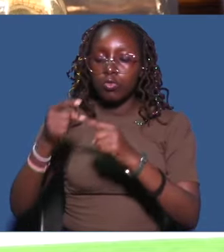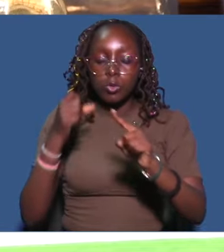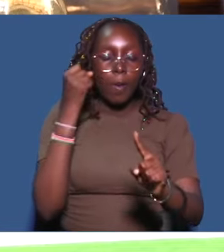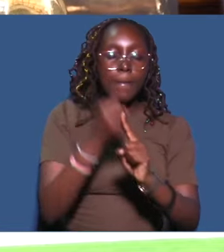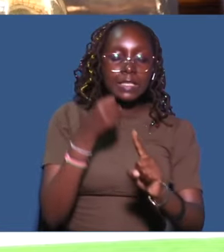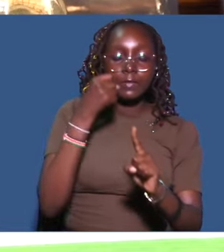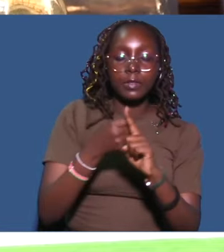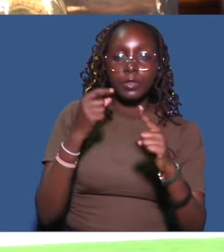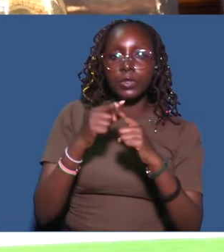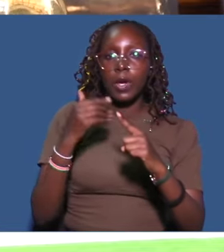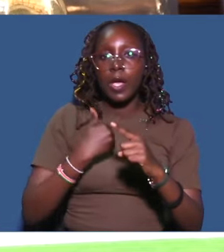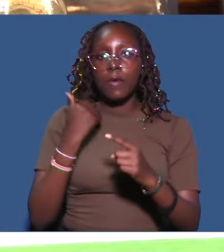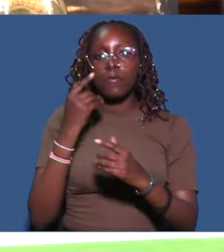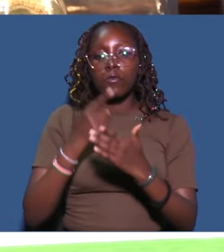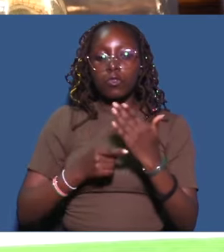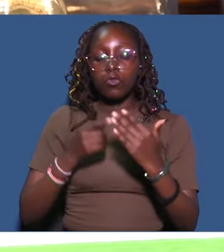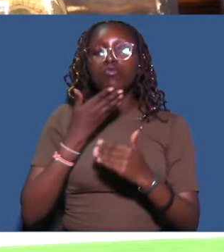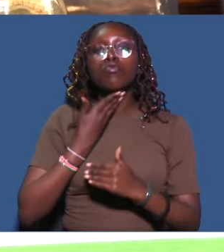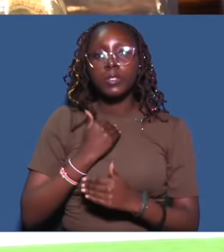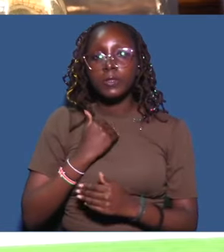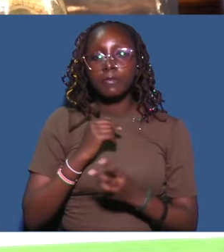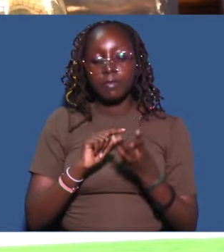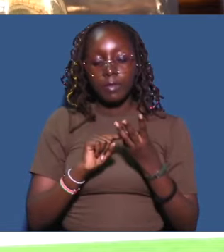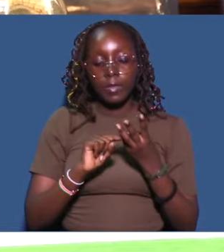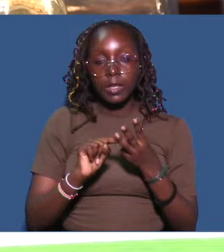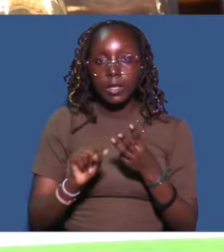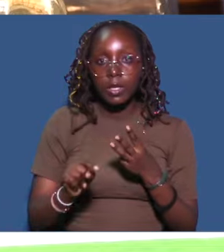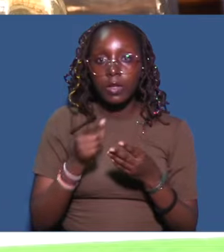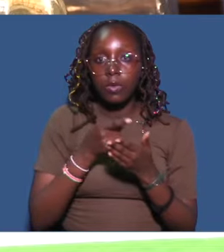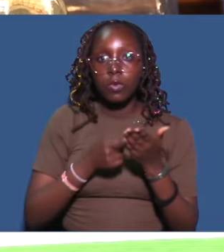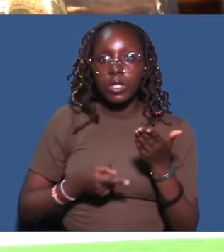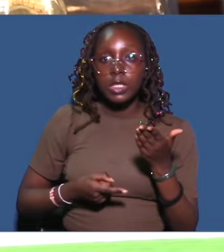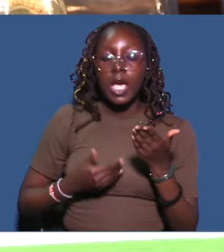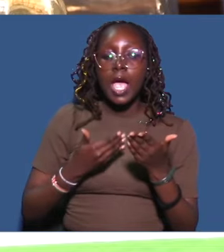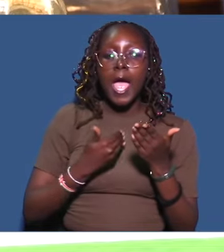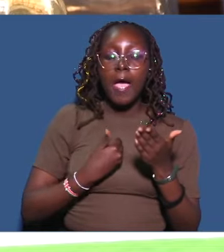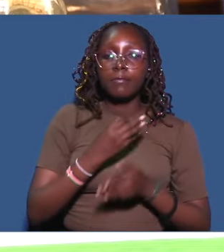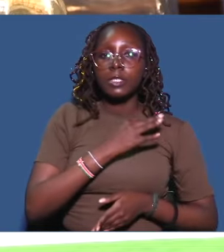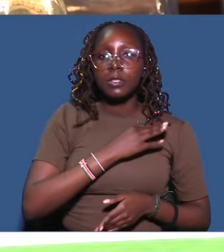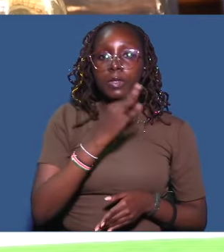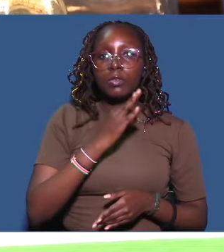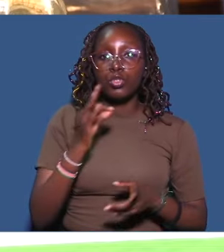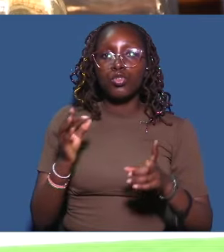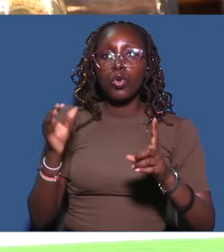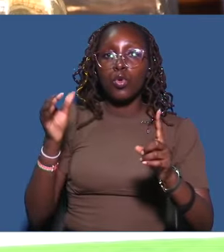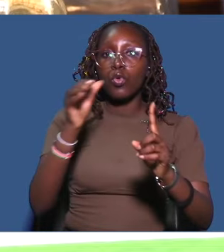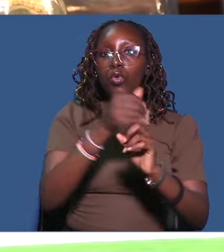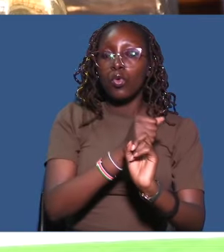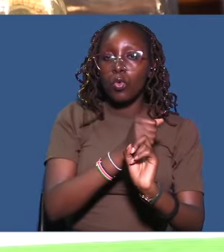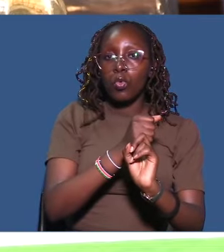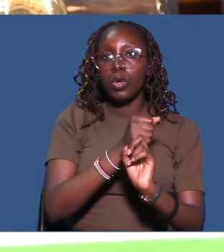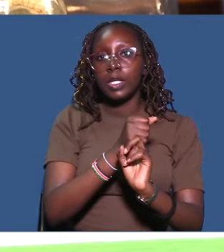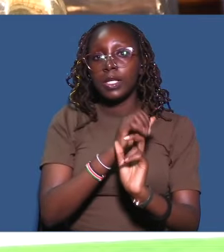you to get what you want, you need discipline. The third thing is setting spiritual goals. Setting spiritual